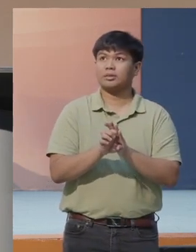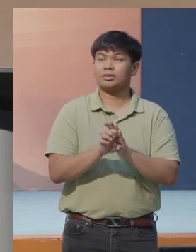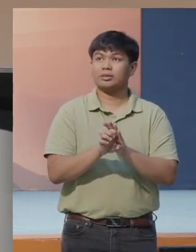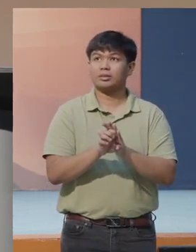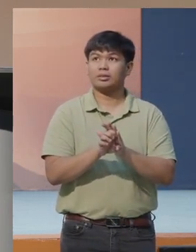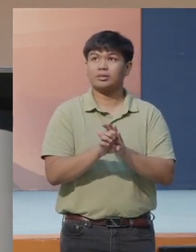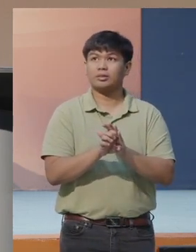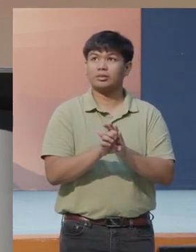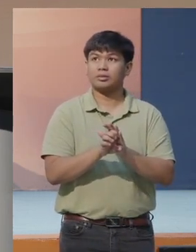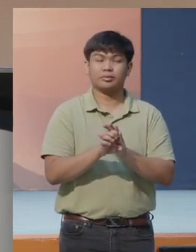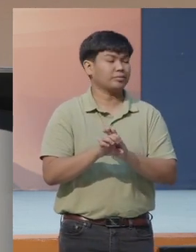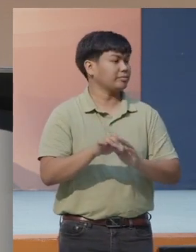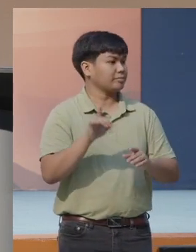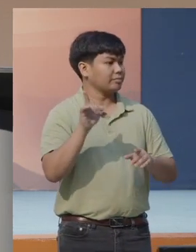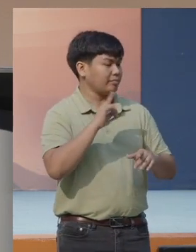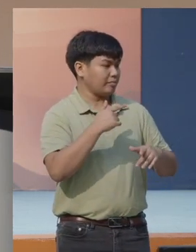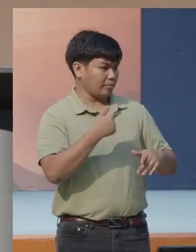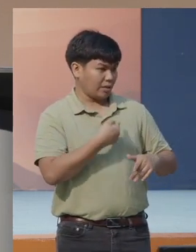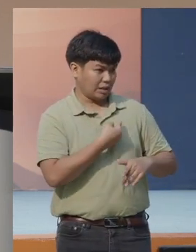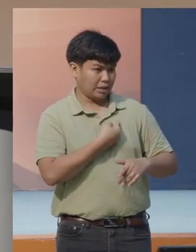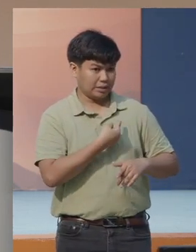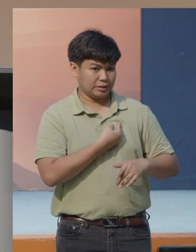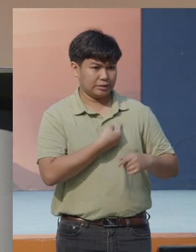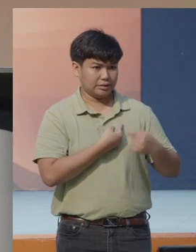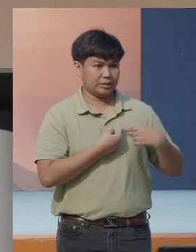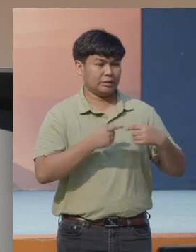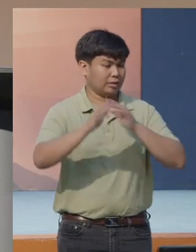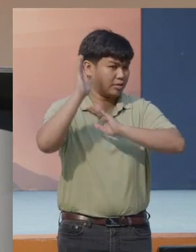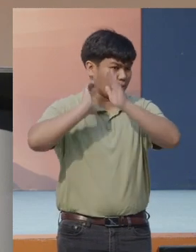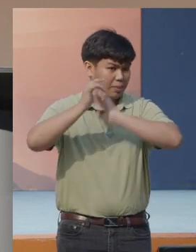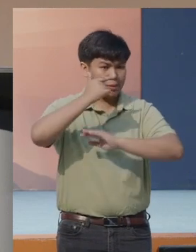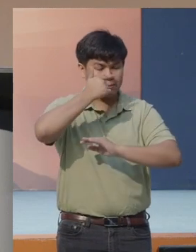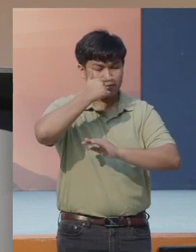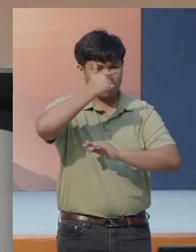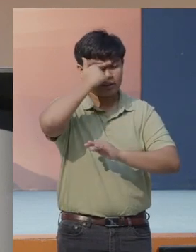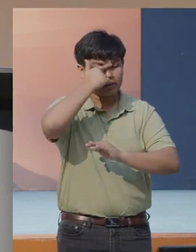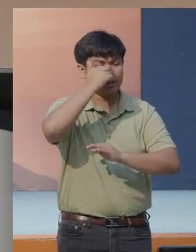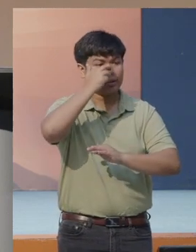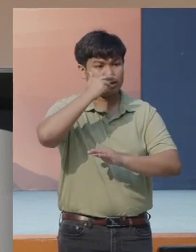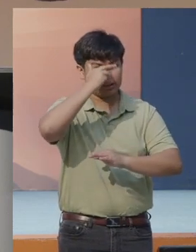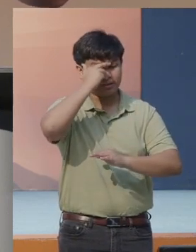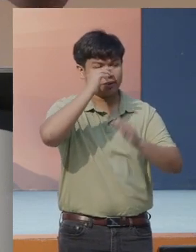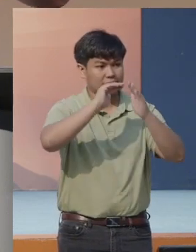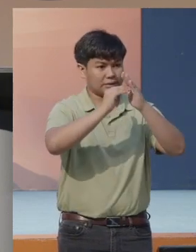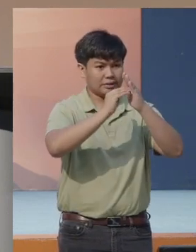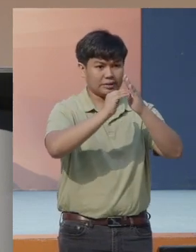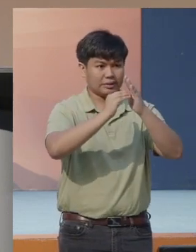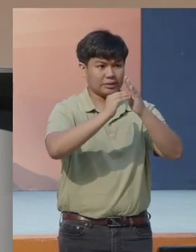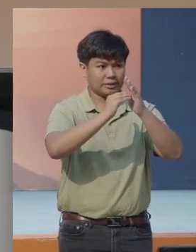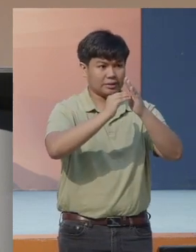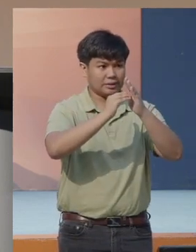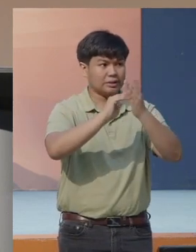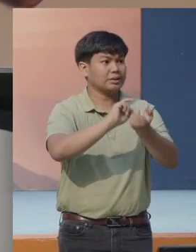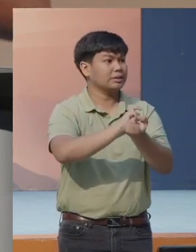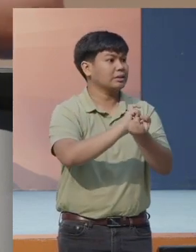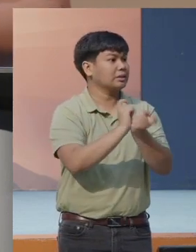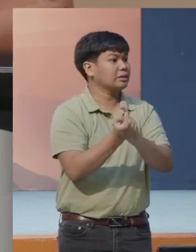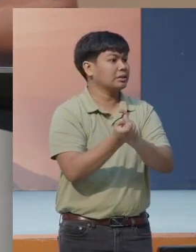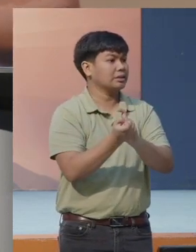not. Ultimately, cities in the Greek and Roman culture were turned into